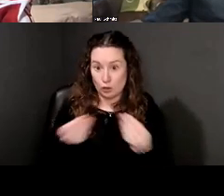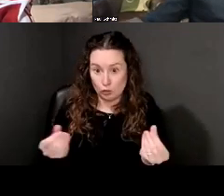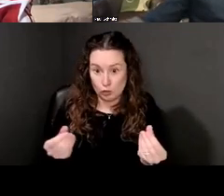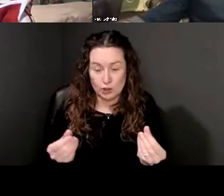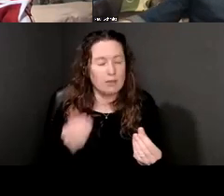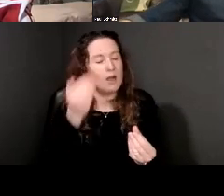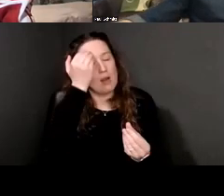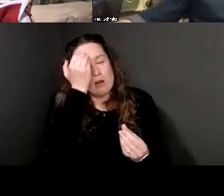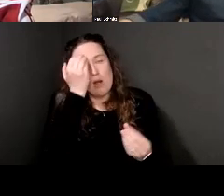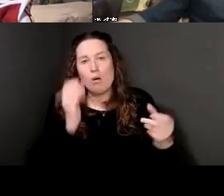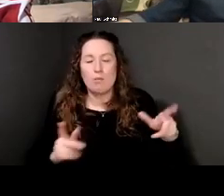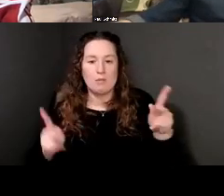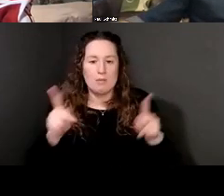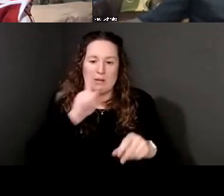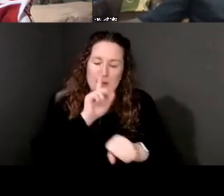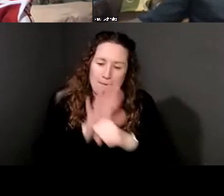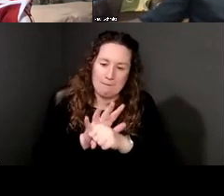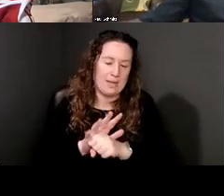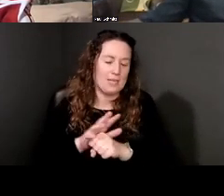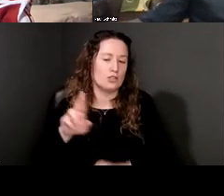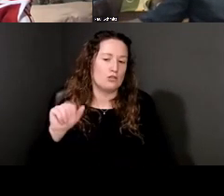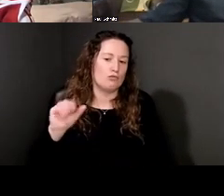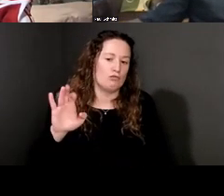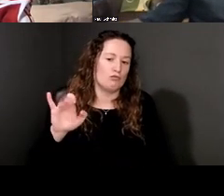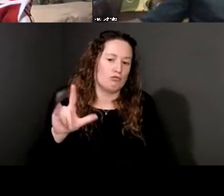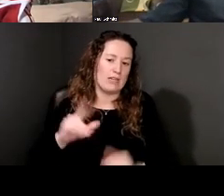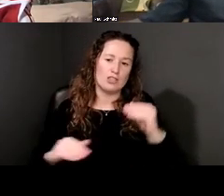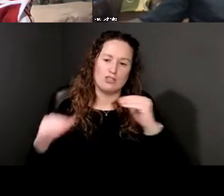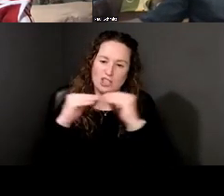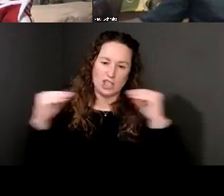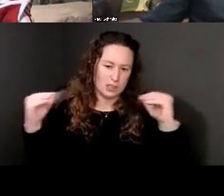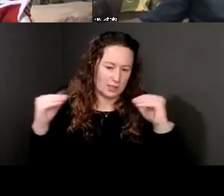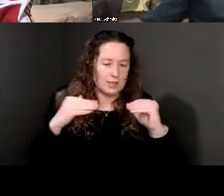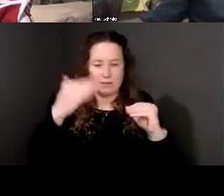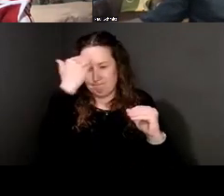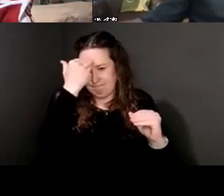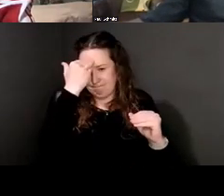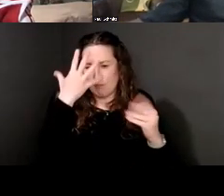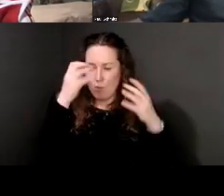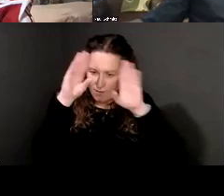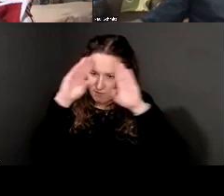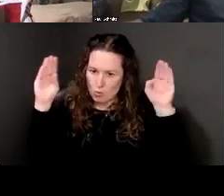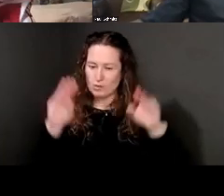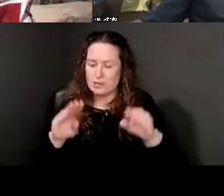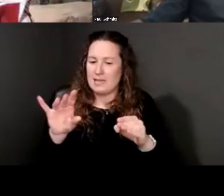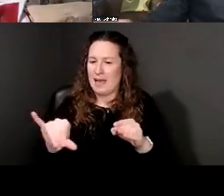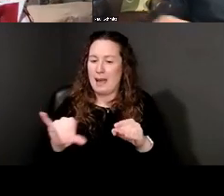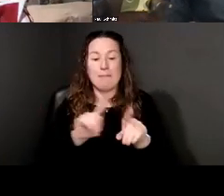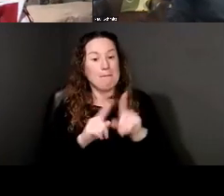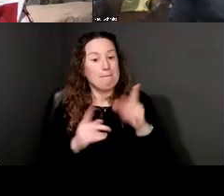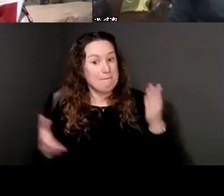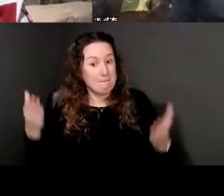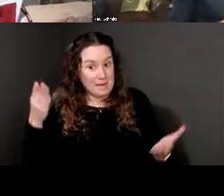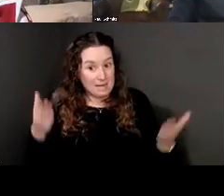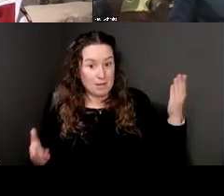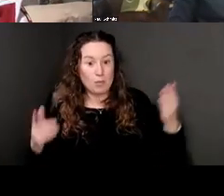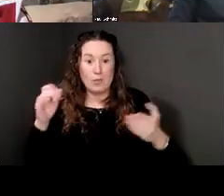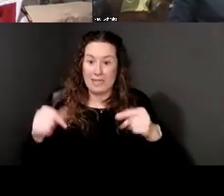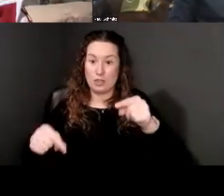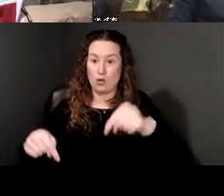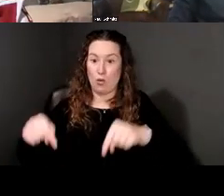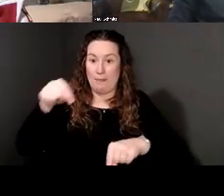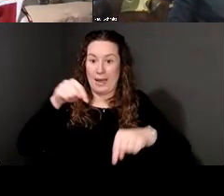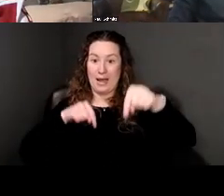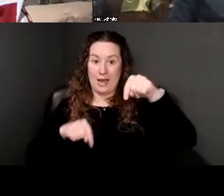people who've been committed to racial justice want to stay focused on that, but one of the positions may be you have to move back and talk